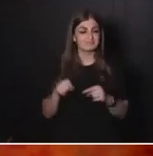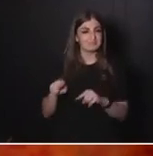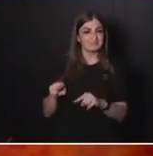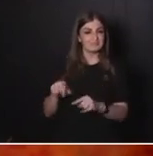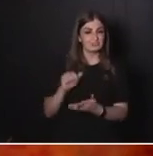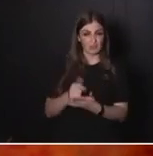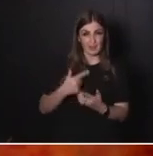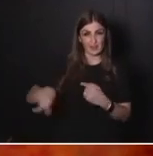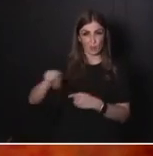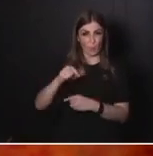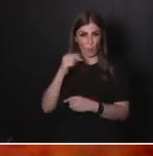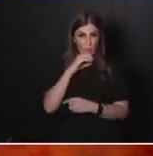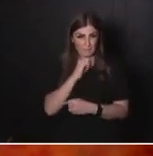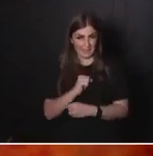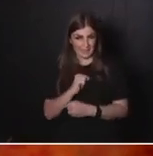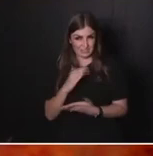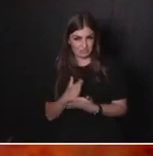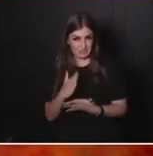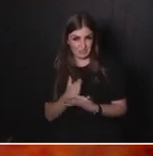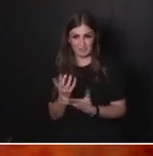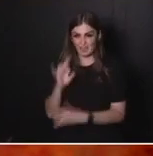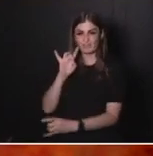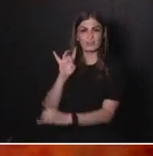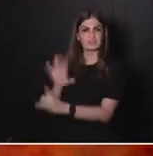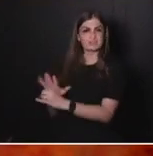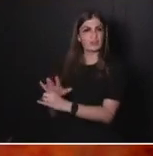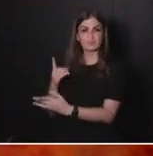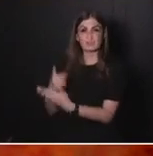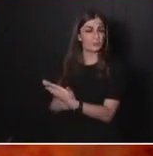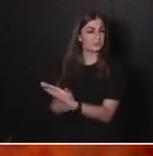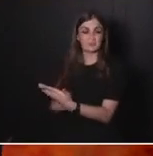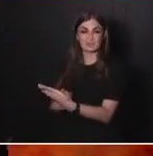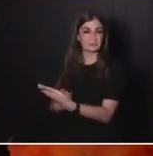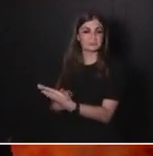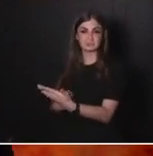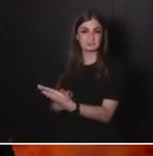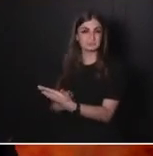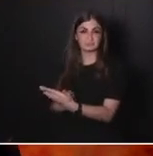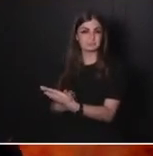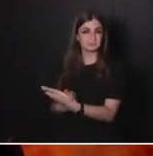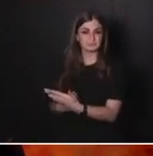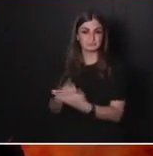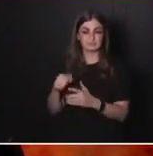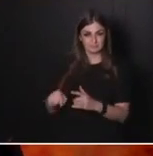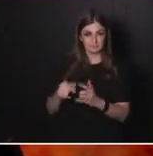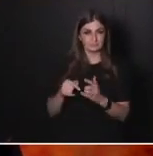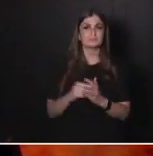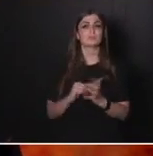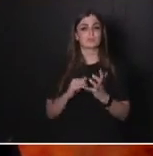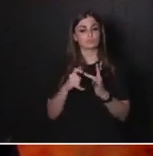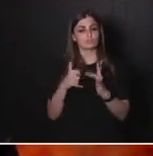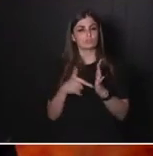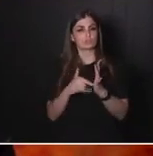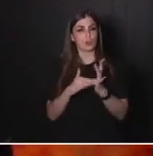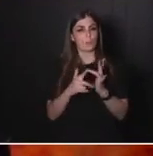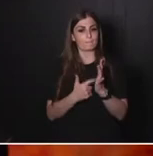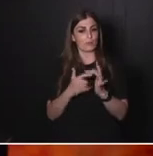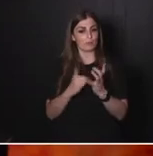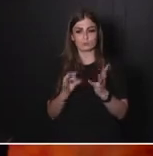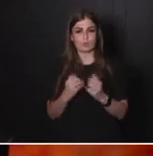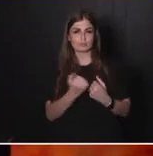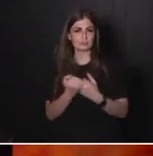all men, and all in it for themselves. Morrison wasn't on their side during the